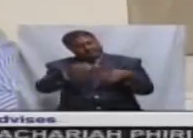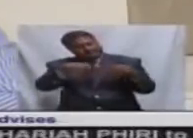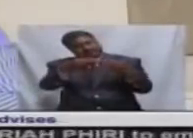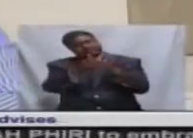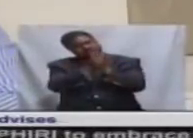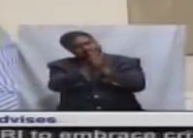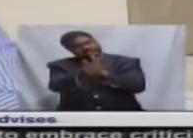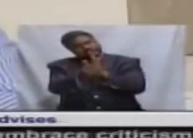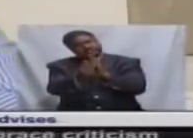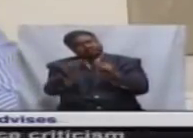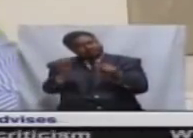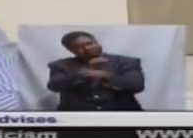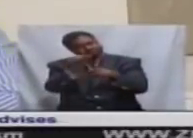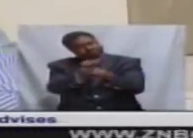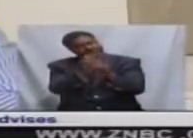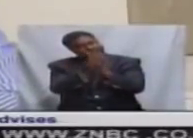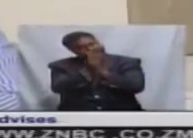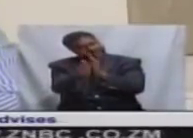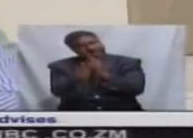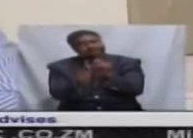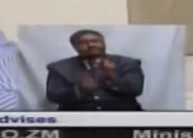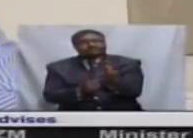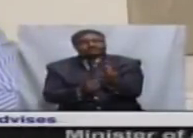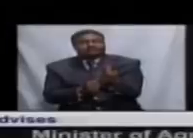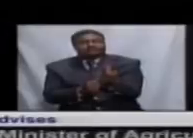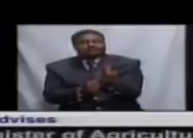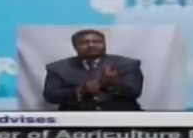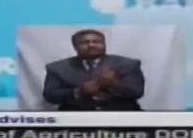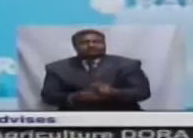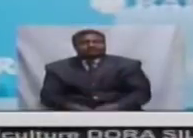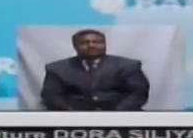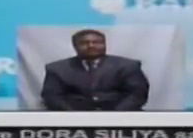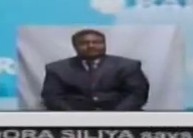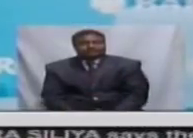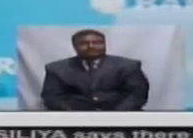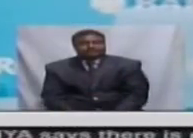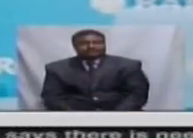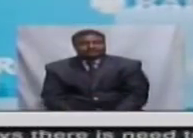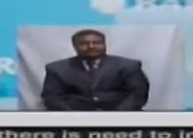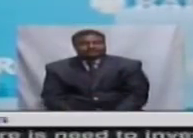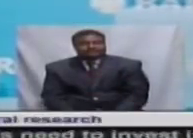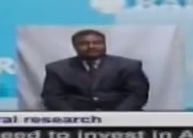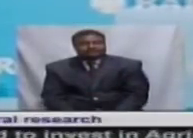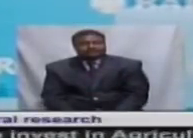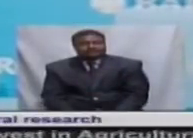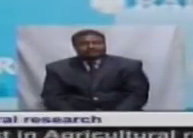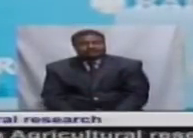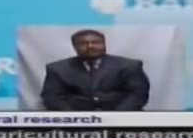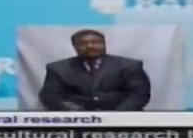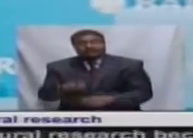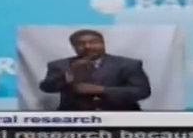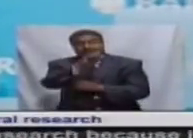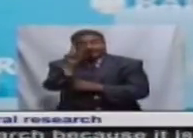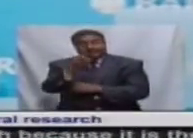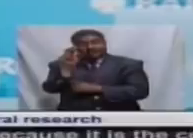to support the success of this exercise, having fully participated in inspections to make sure that the sites that are